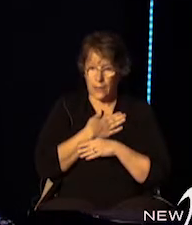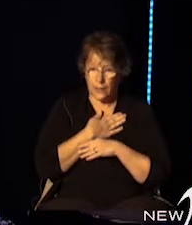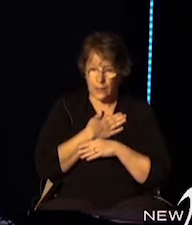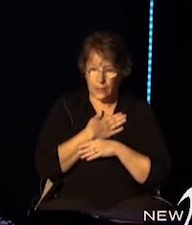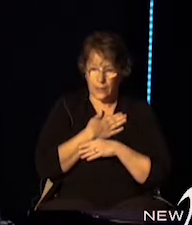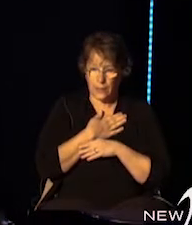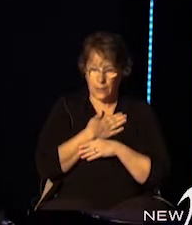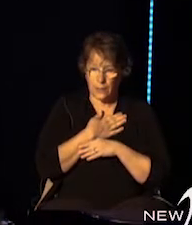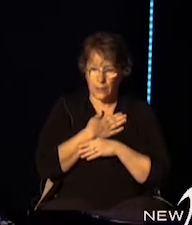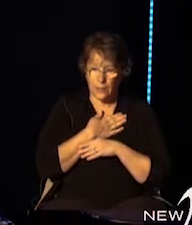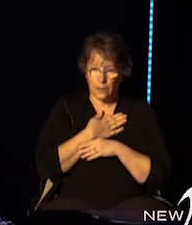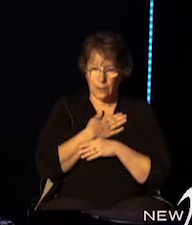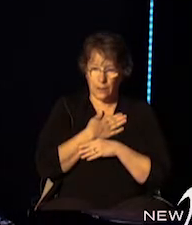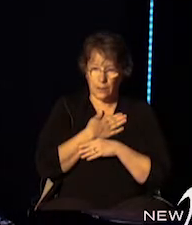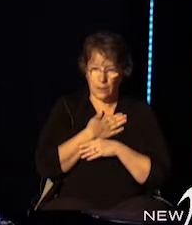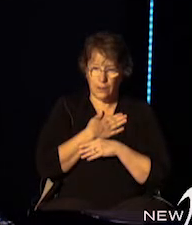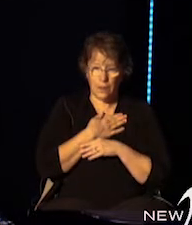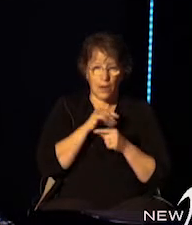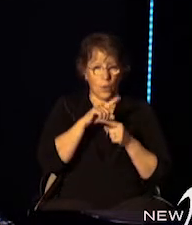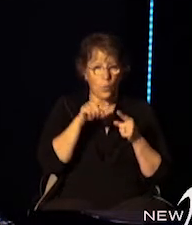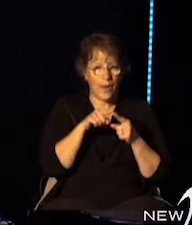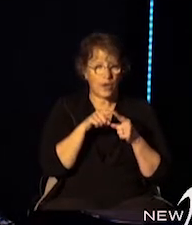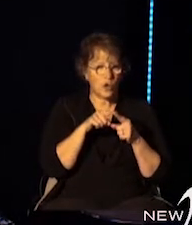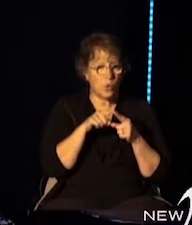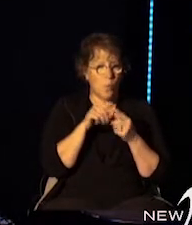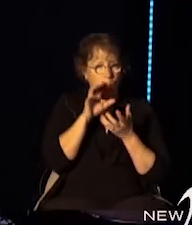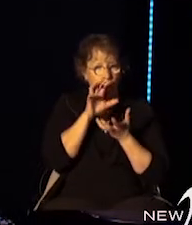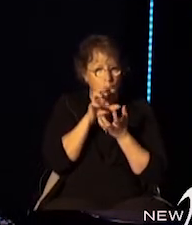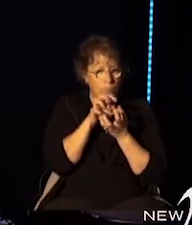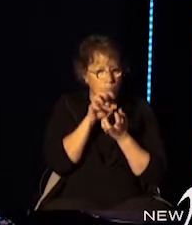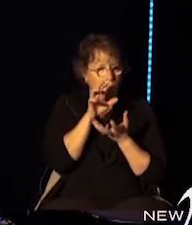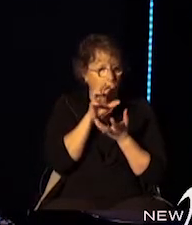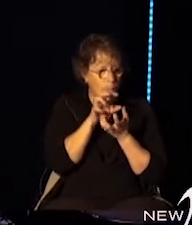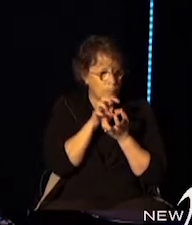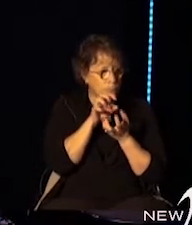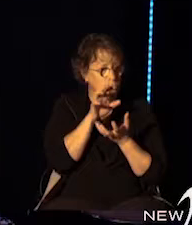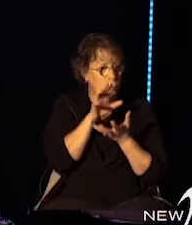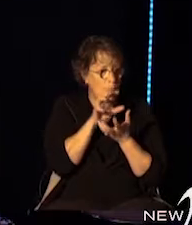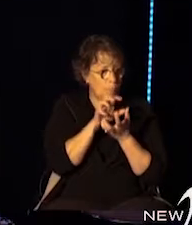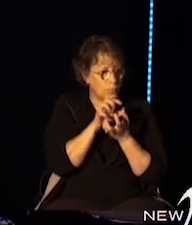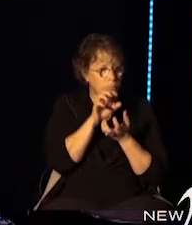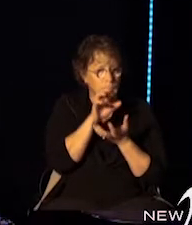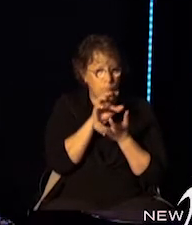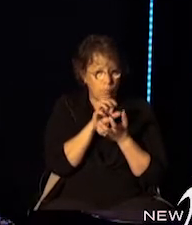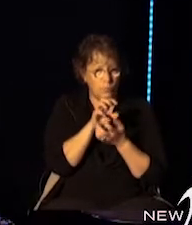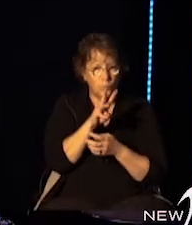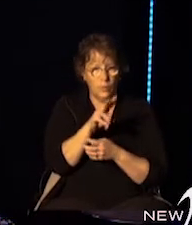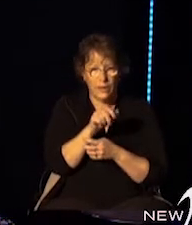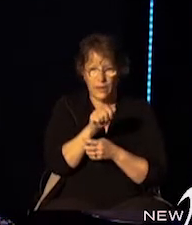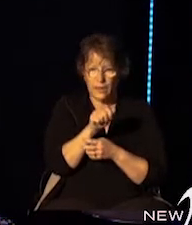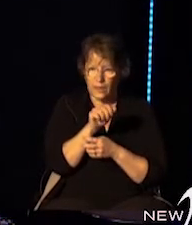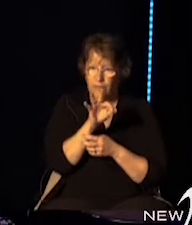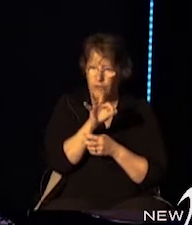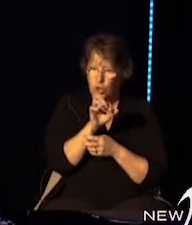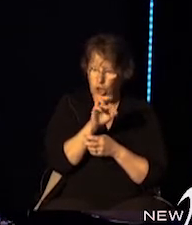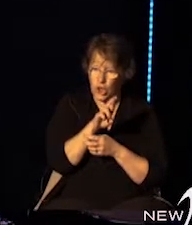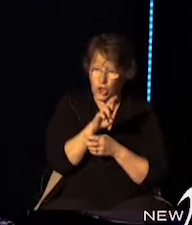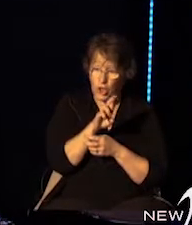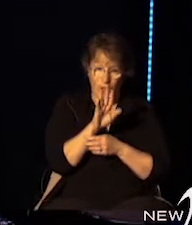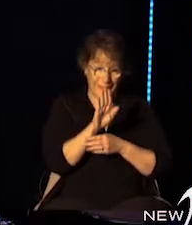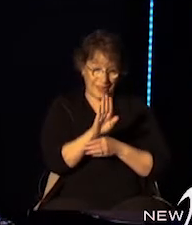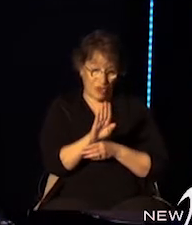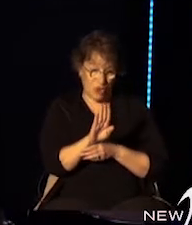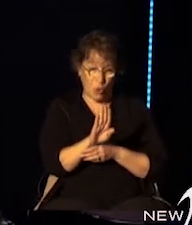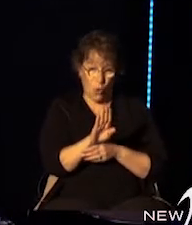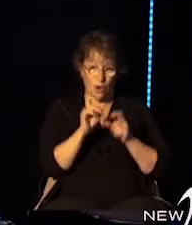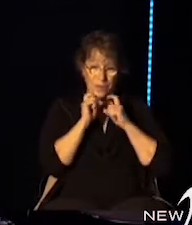The actions, as you chew this and break it up, it's your sin that required